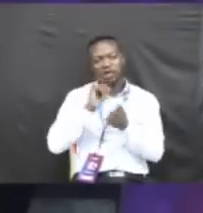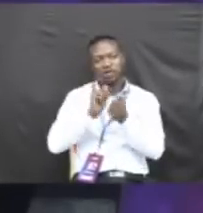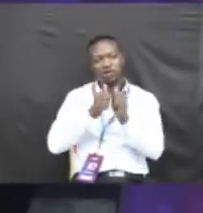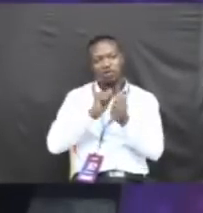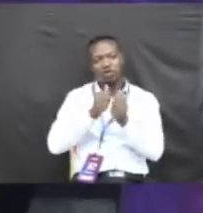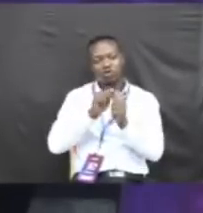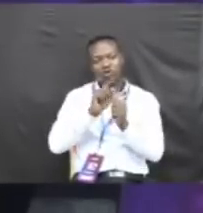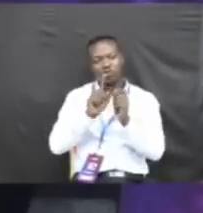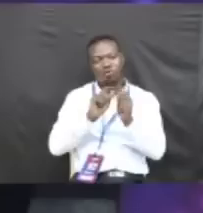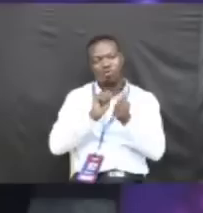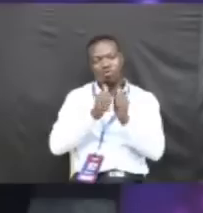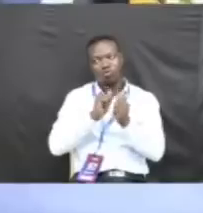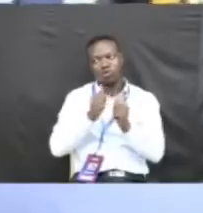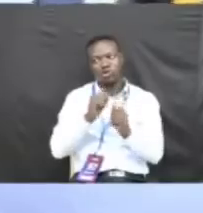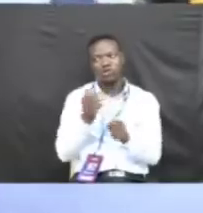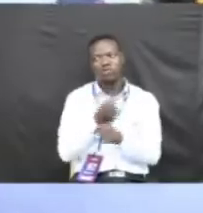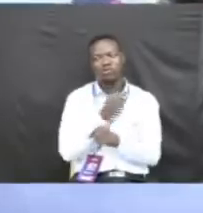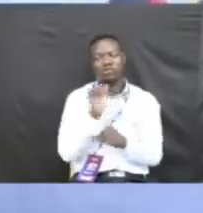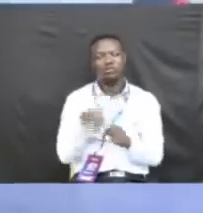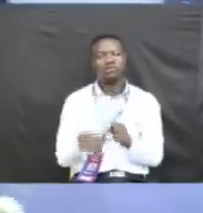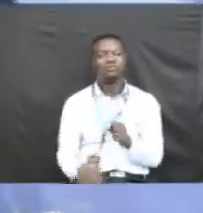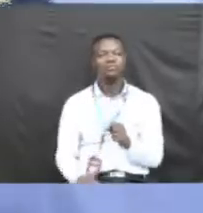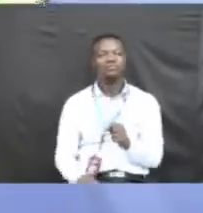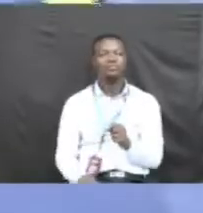a young guy coming